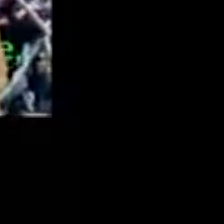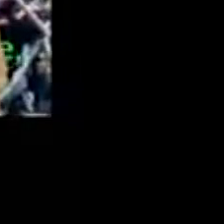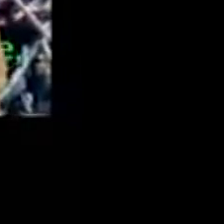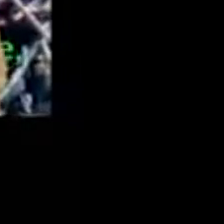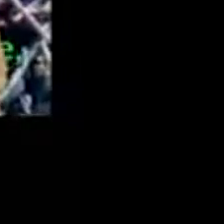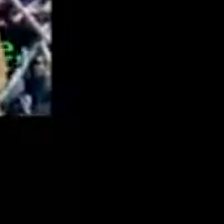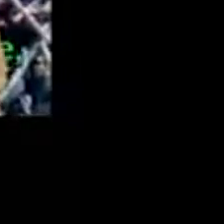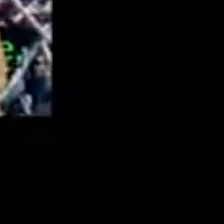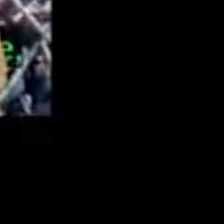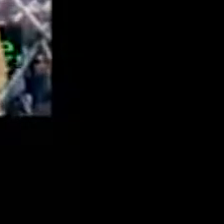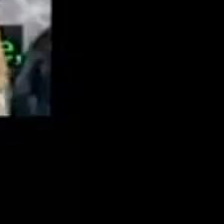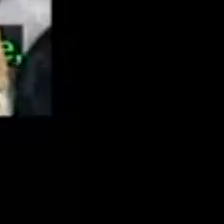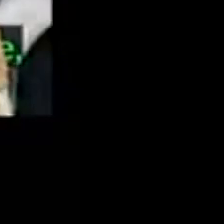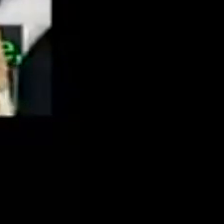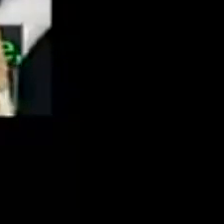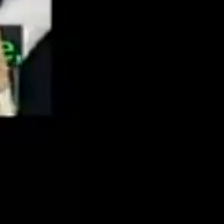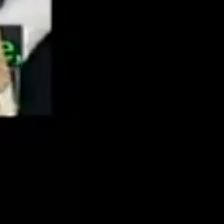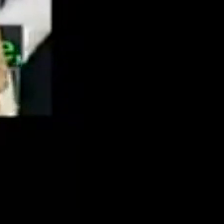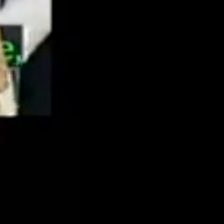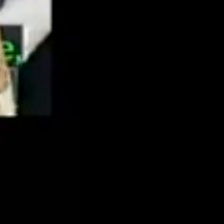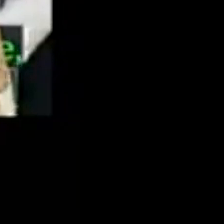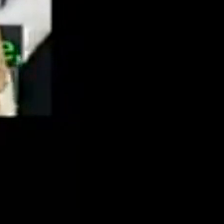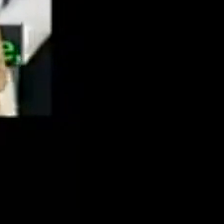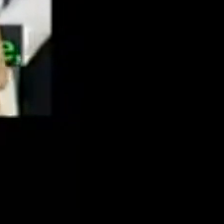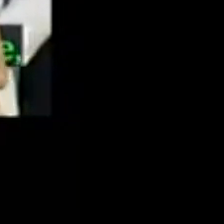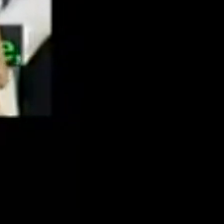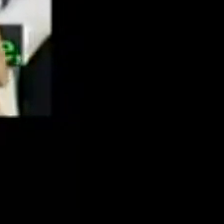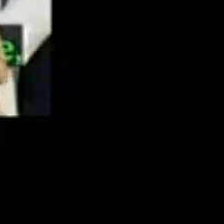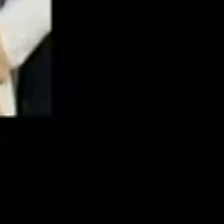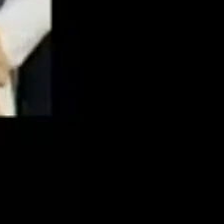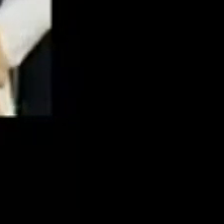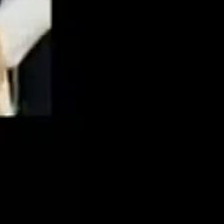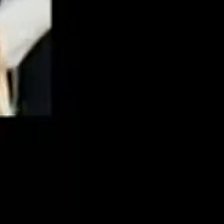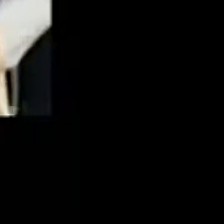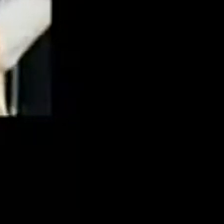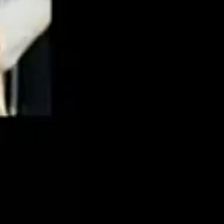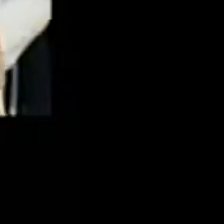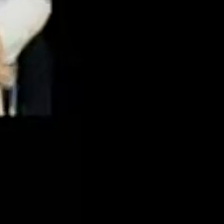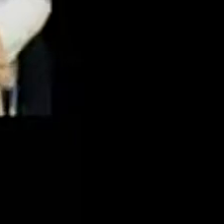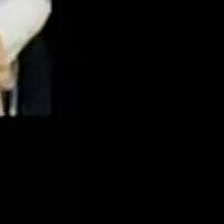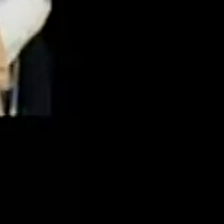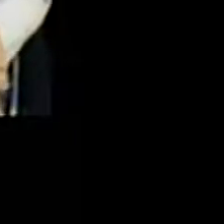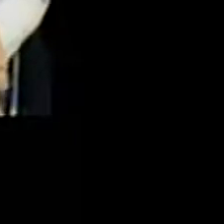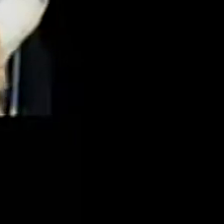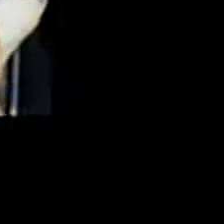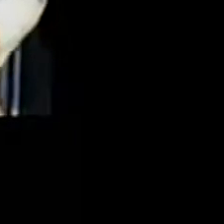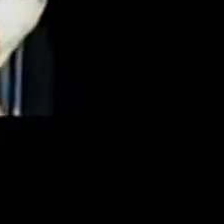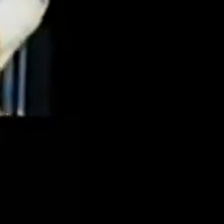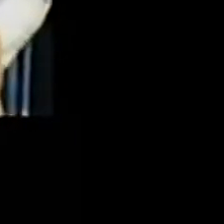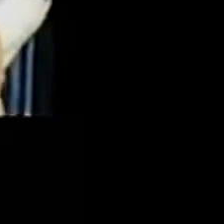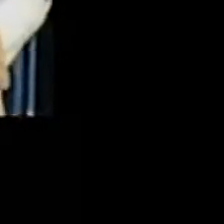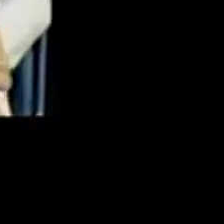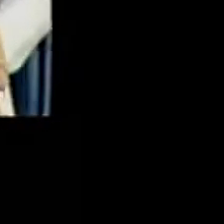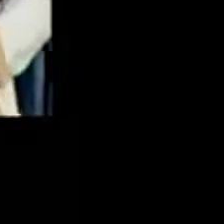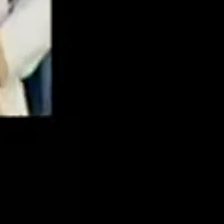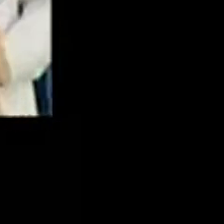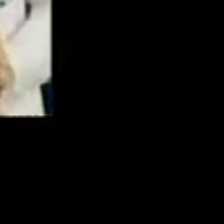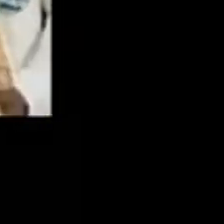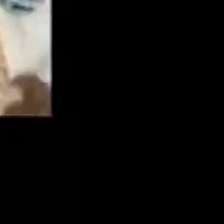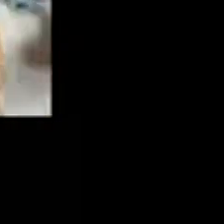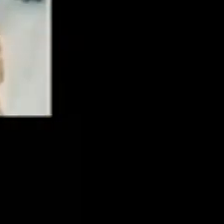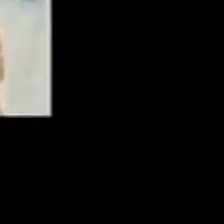why would you linger in bondage till the cage is broken come out be